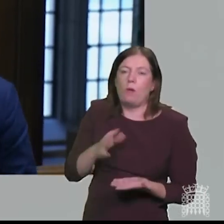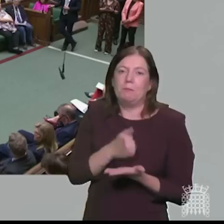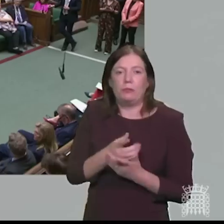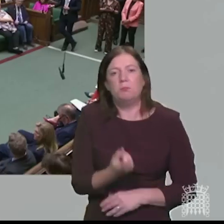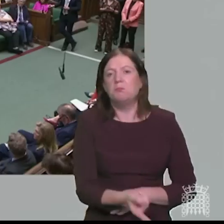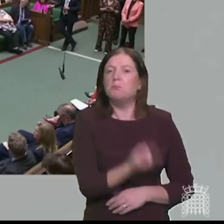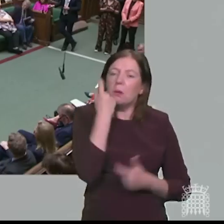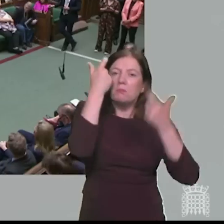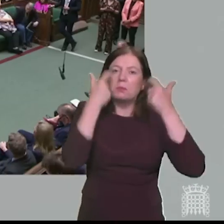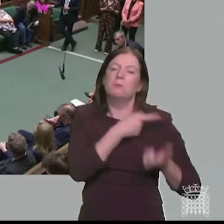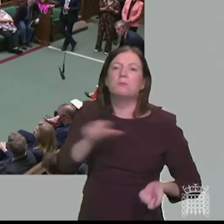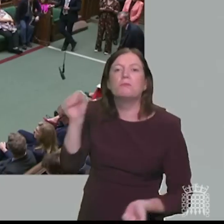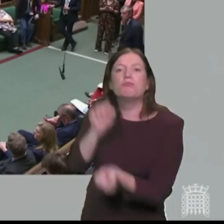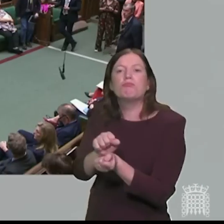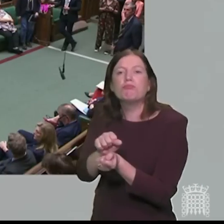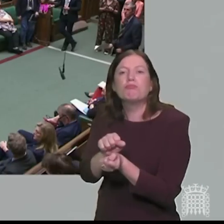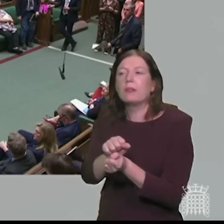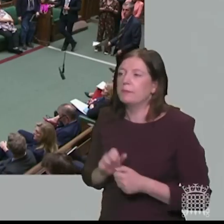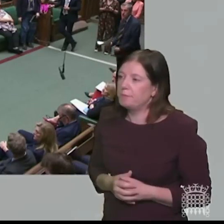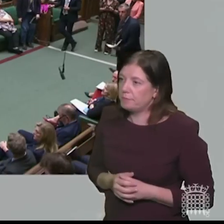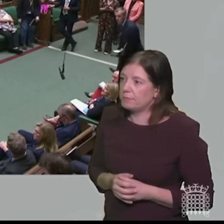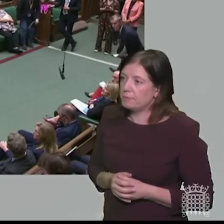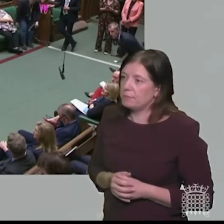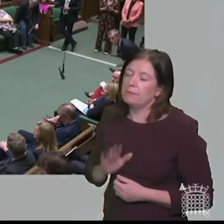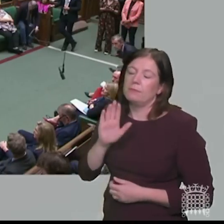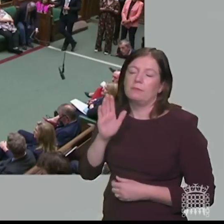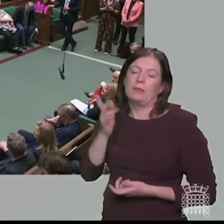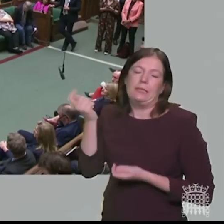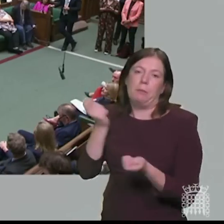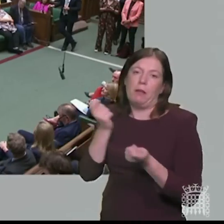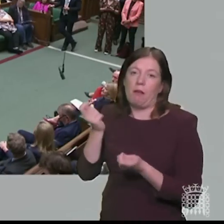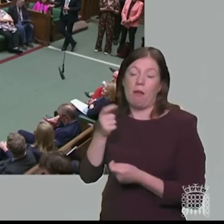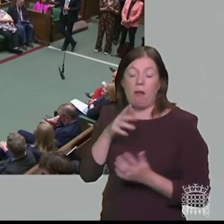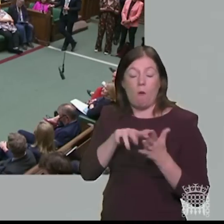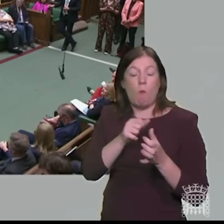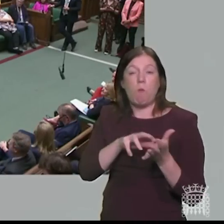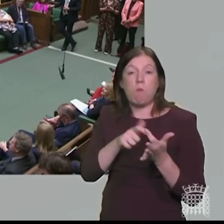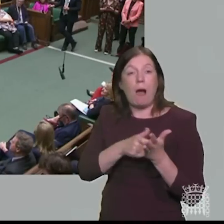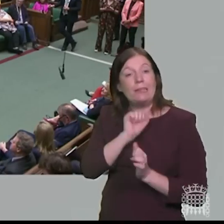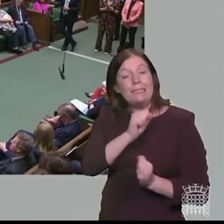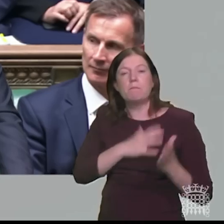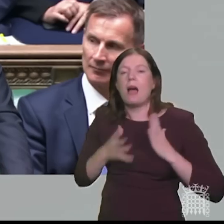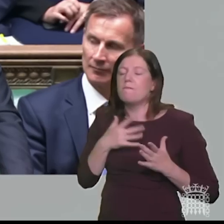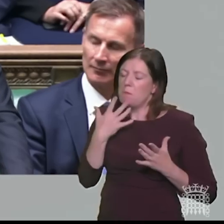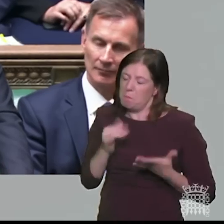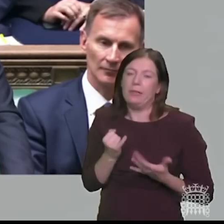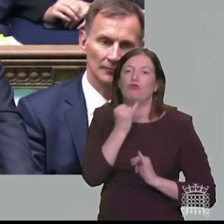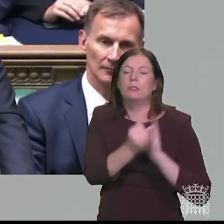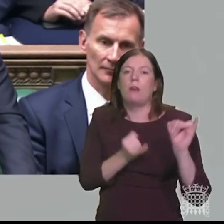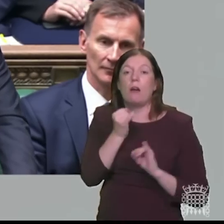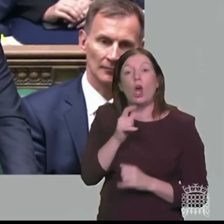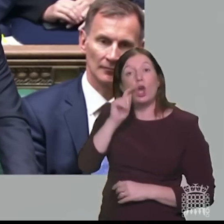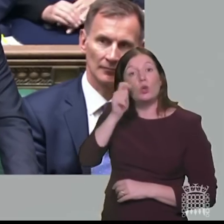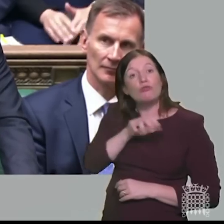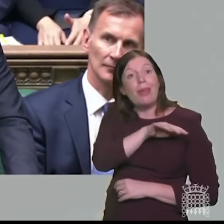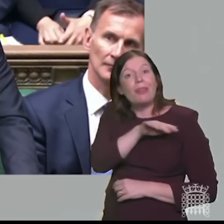future? Well, Mr. Speaker, we have consistently condemned the Wagner Group and we carefully monitor their actions in Ukraine